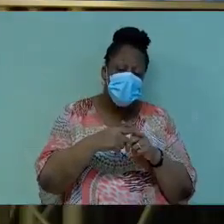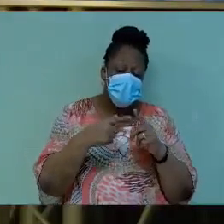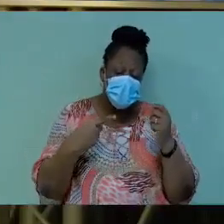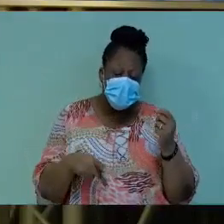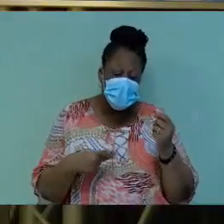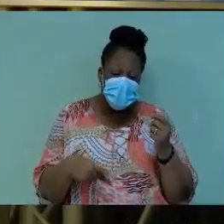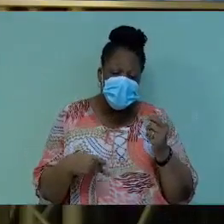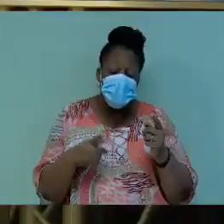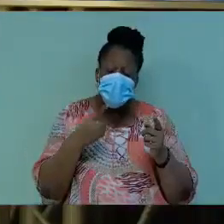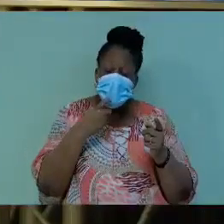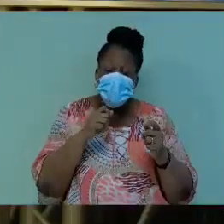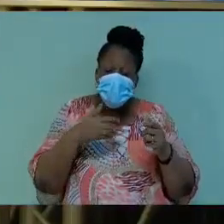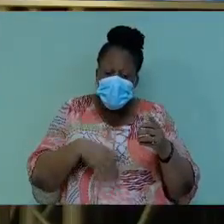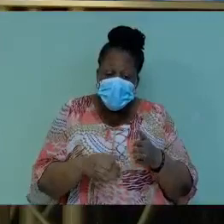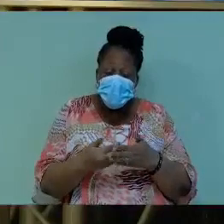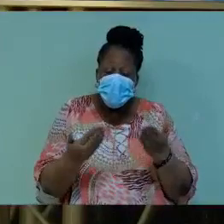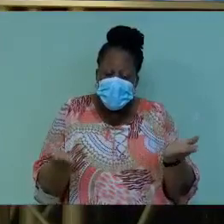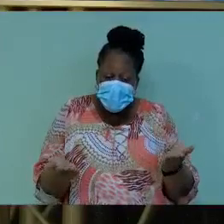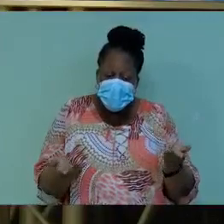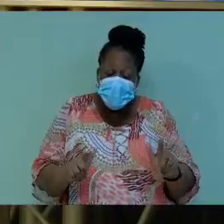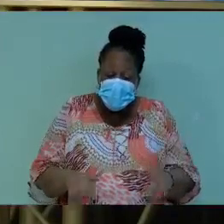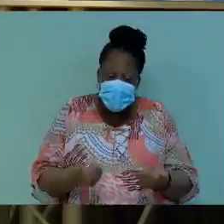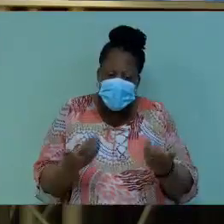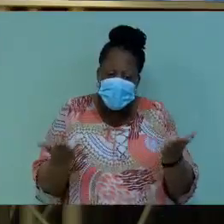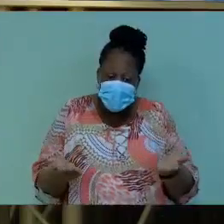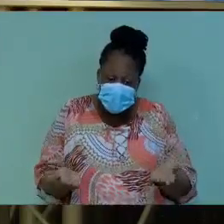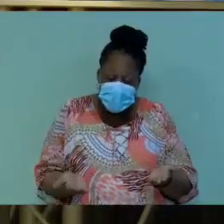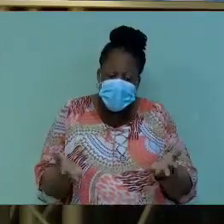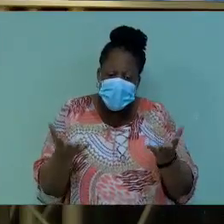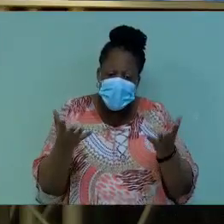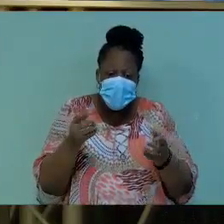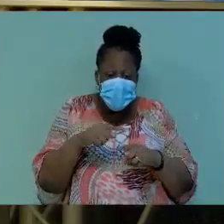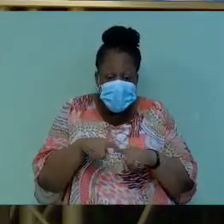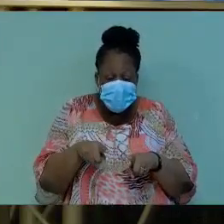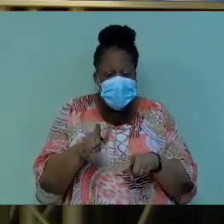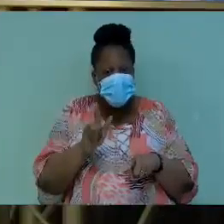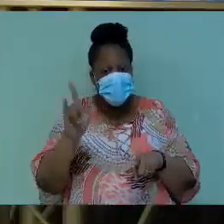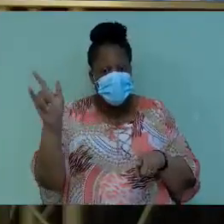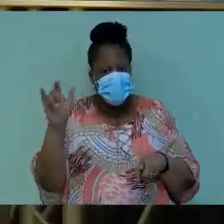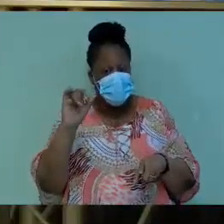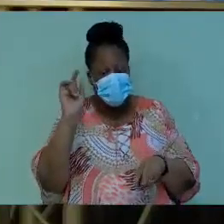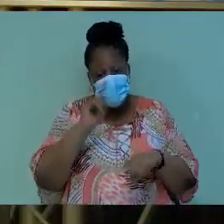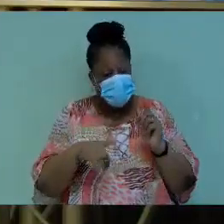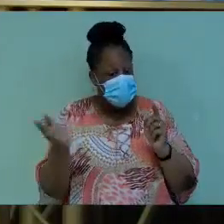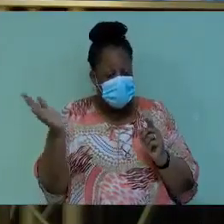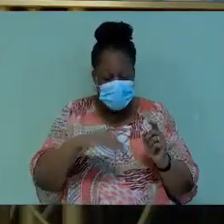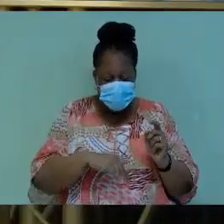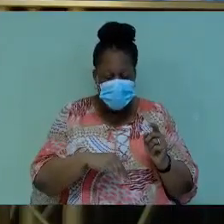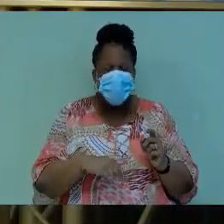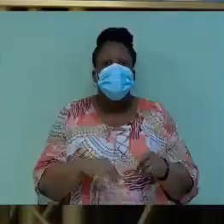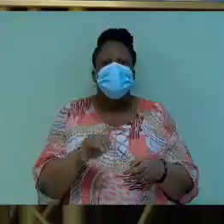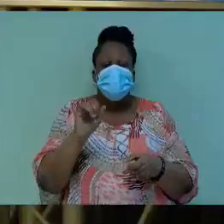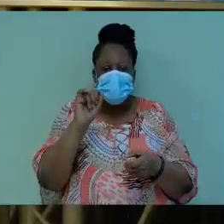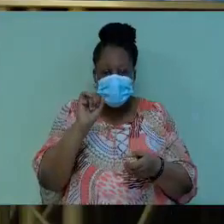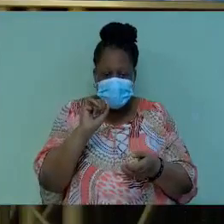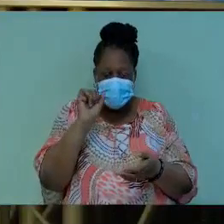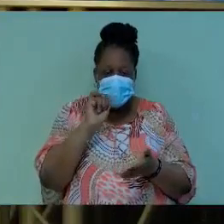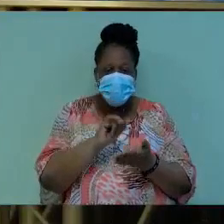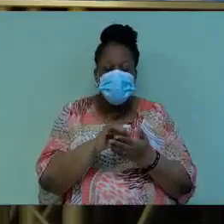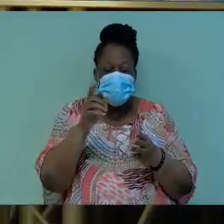by our health professionals, and persons will have to be guided accordingly. Further to that, you will have